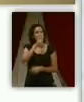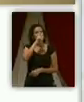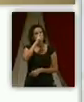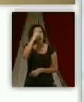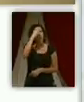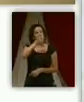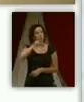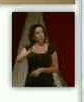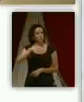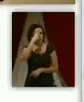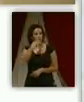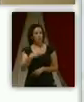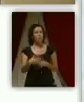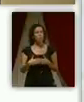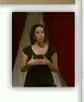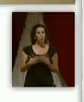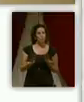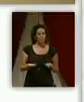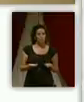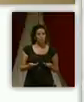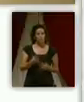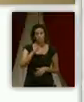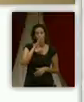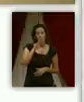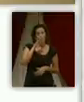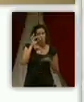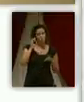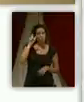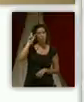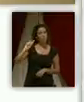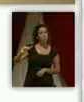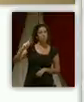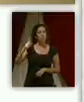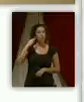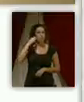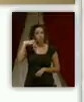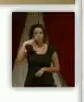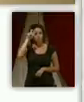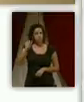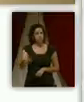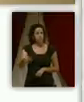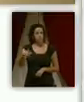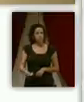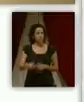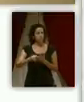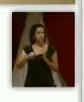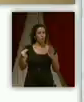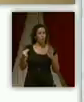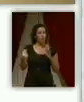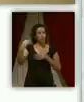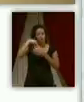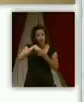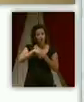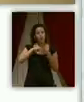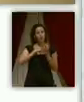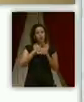he thought about blind people. Why? Because he was the biggest or the first